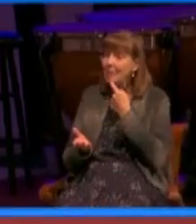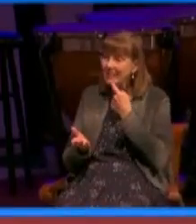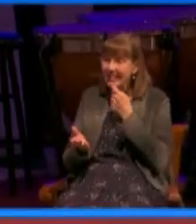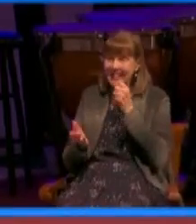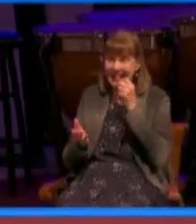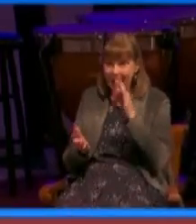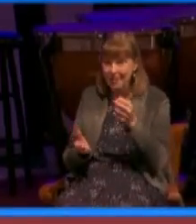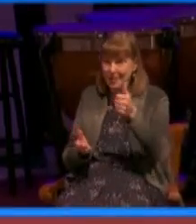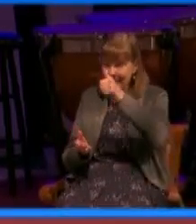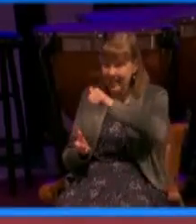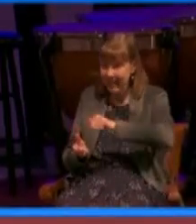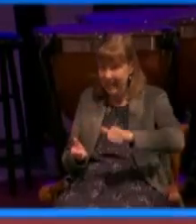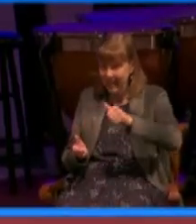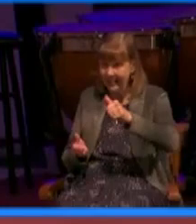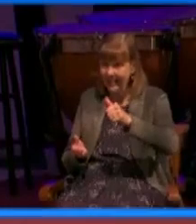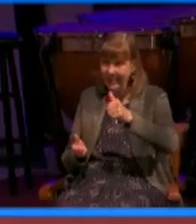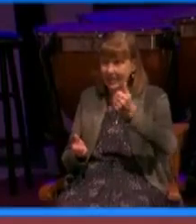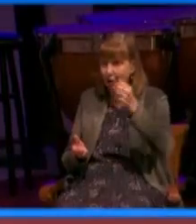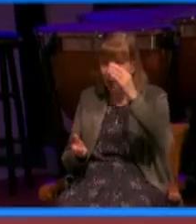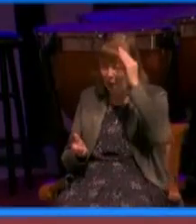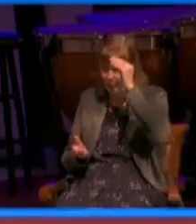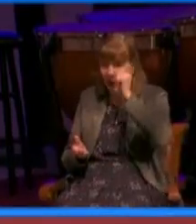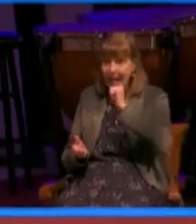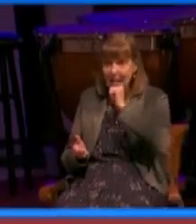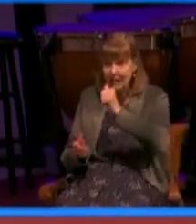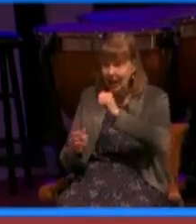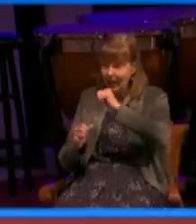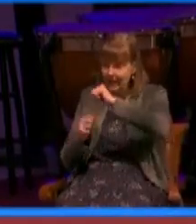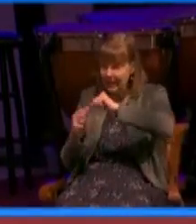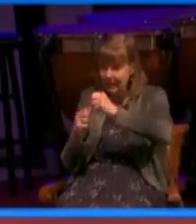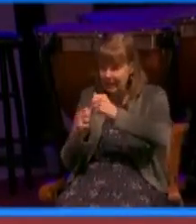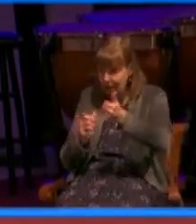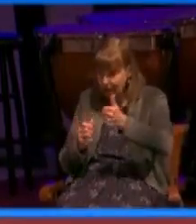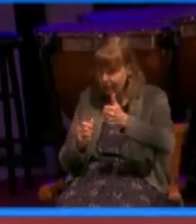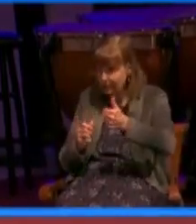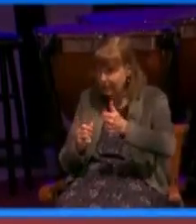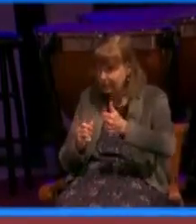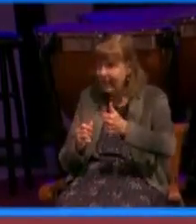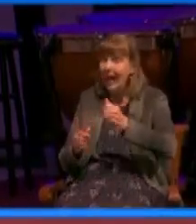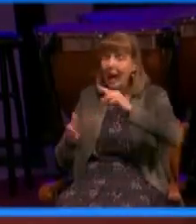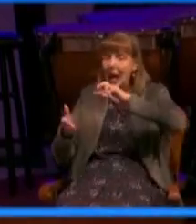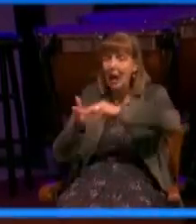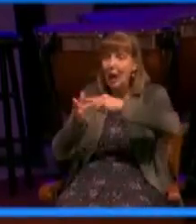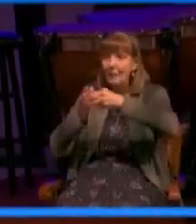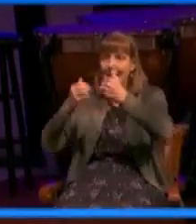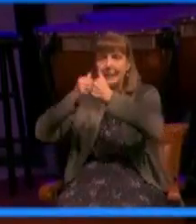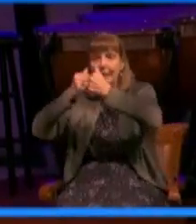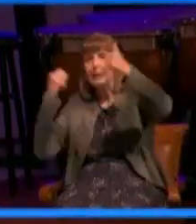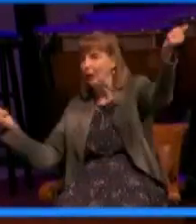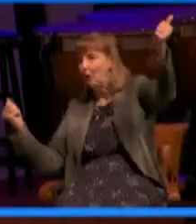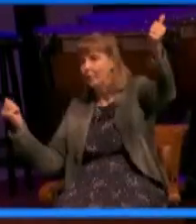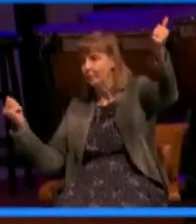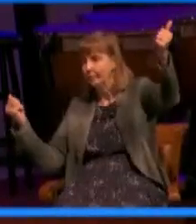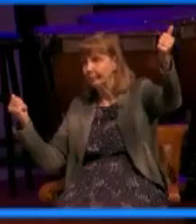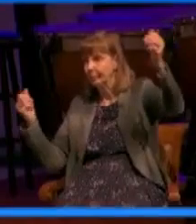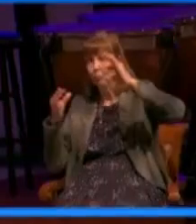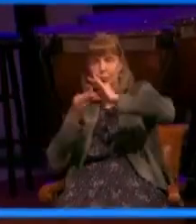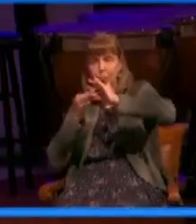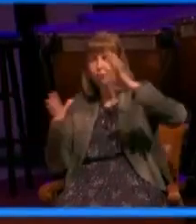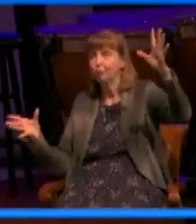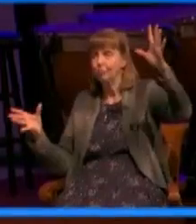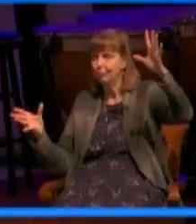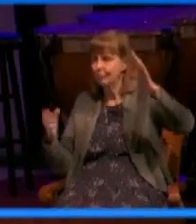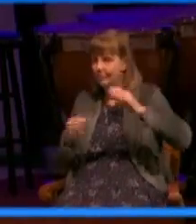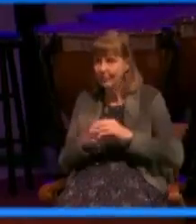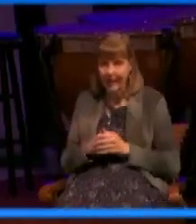people. Literally. It's as if we take the wedding ring off to go against our marriage vows. He says, if you don't do